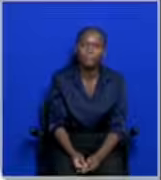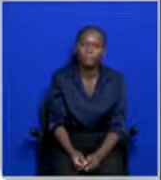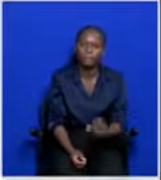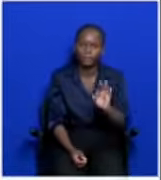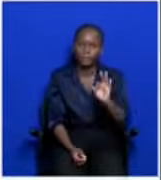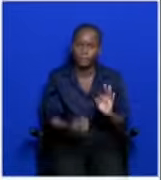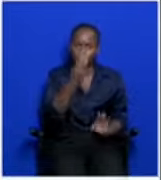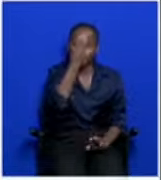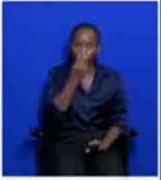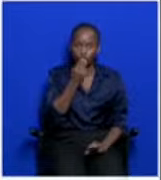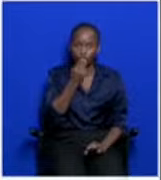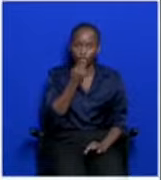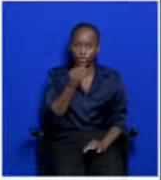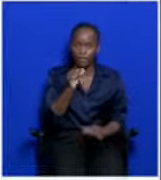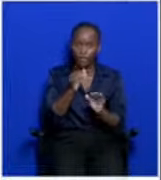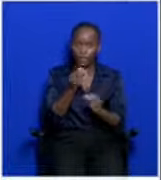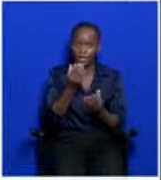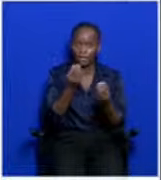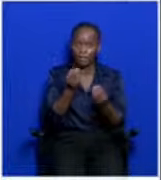there,